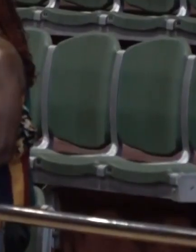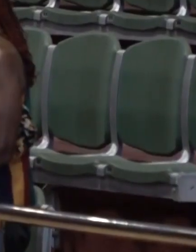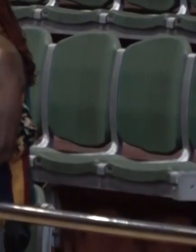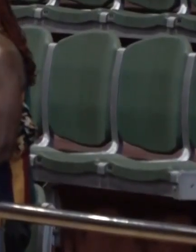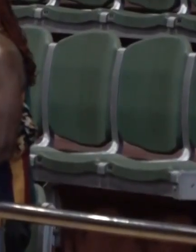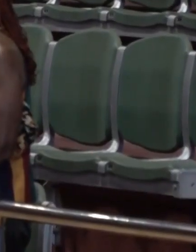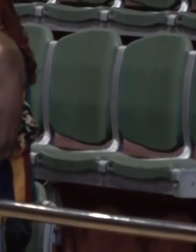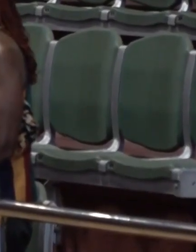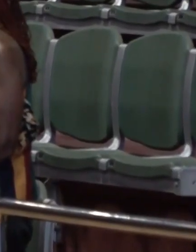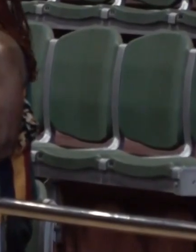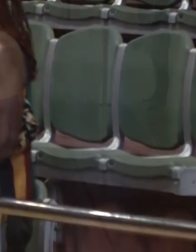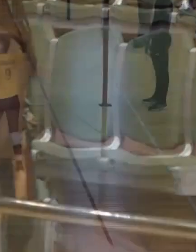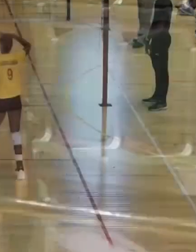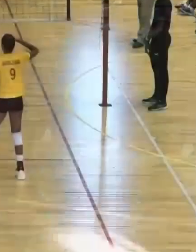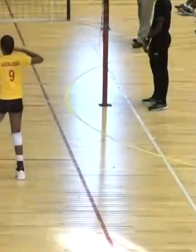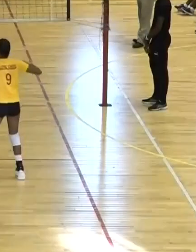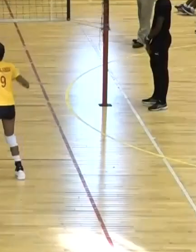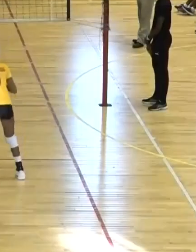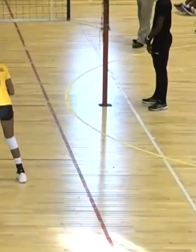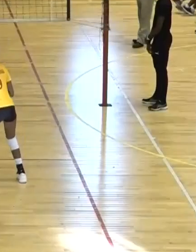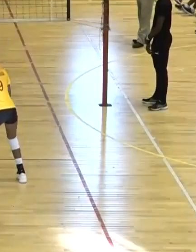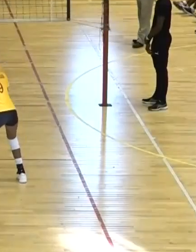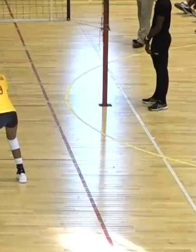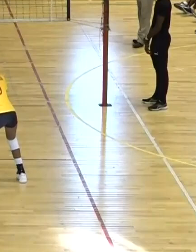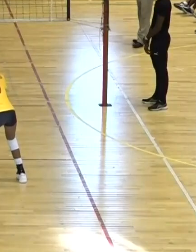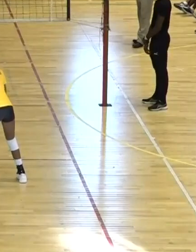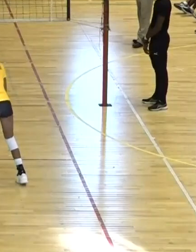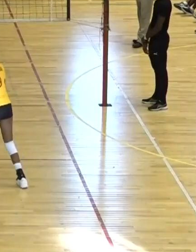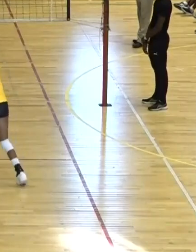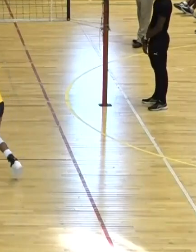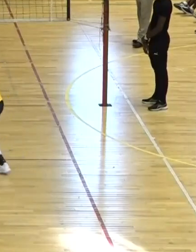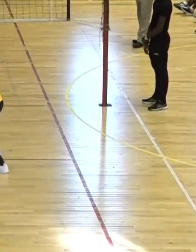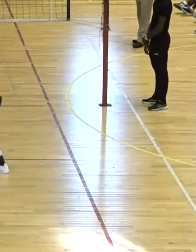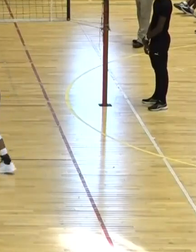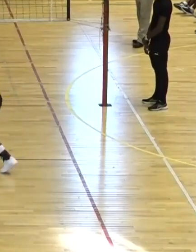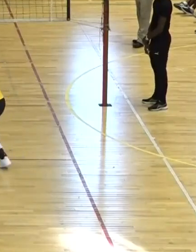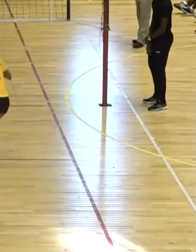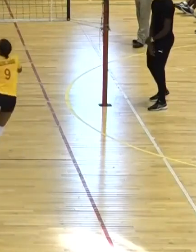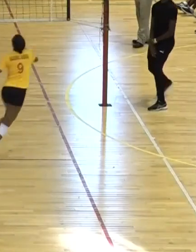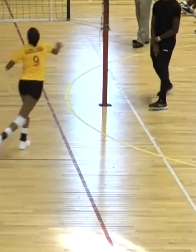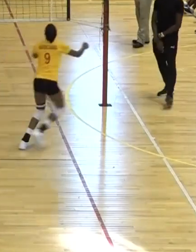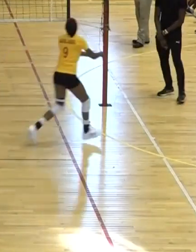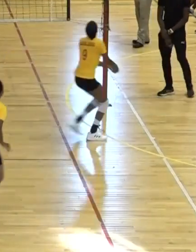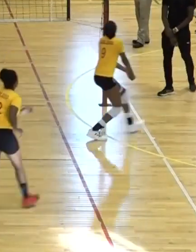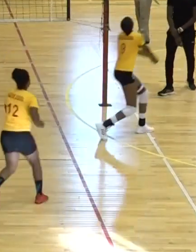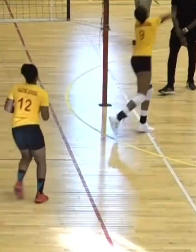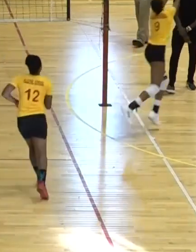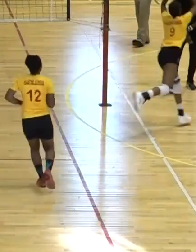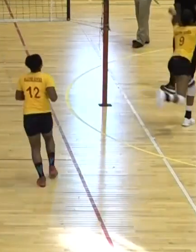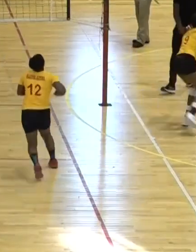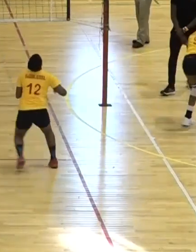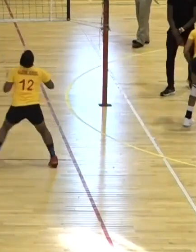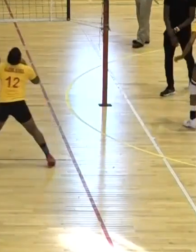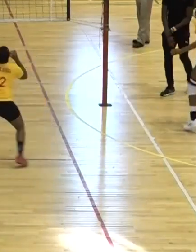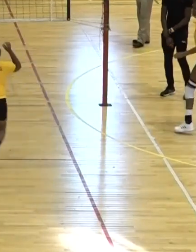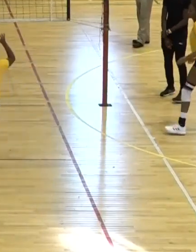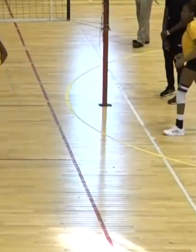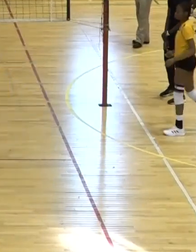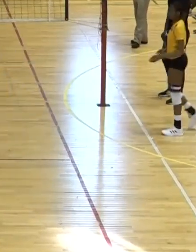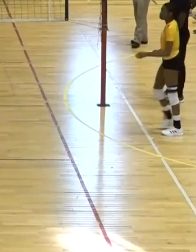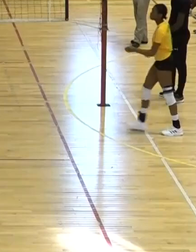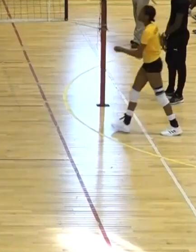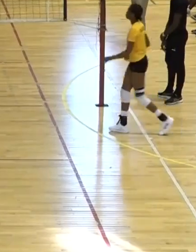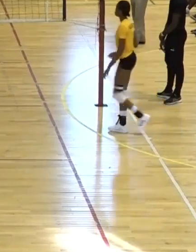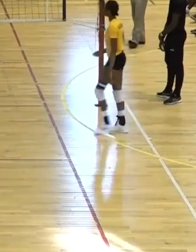Semi-final action. First up, featuring Aline School closest to the screen, taking on Christchurch Foundation. Aline with the hustle play, managing to keep the